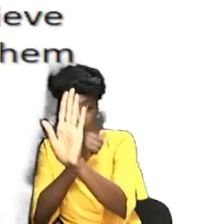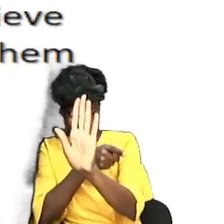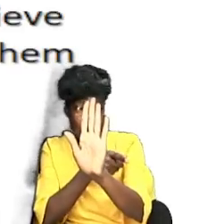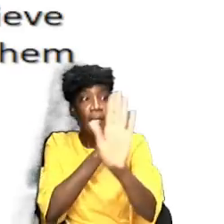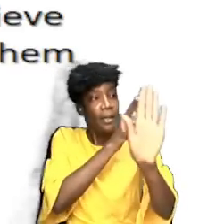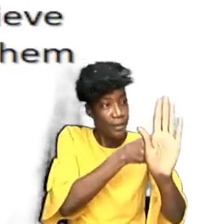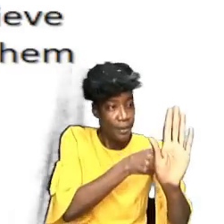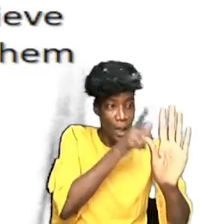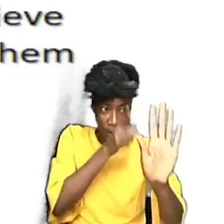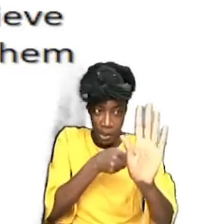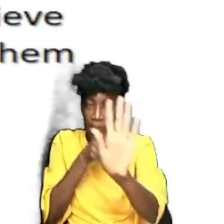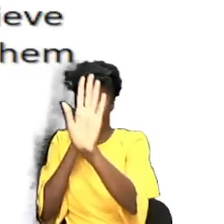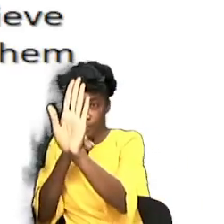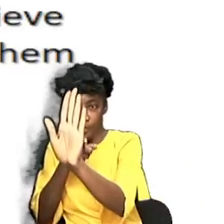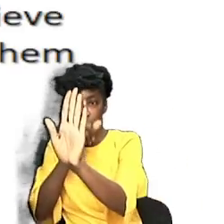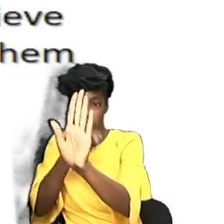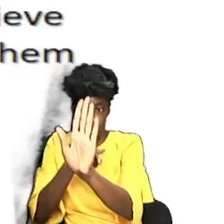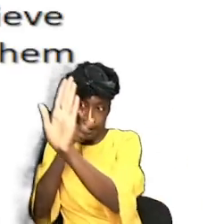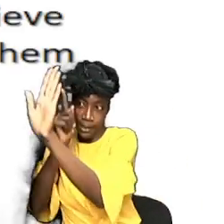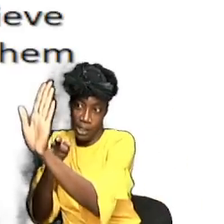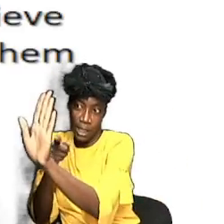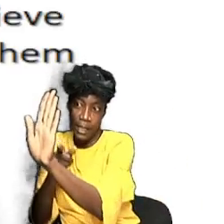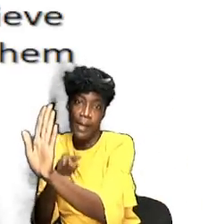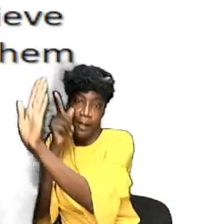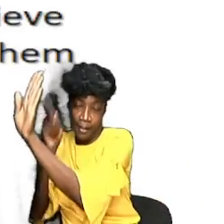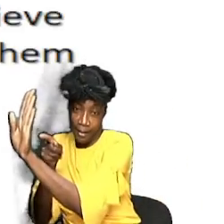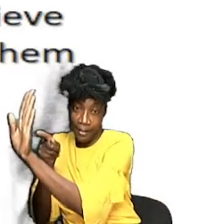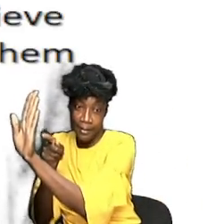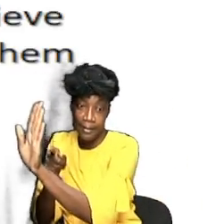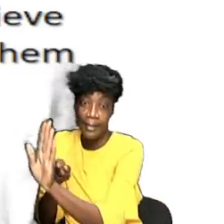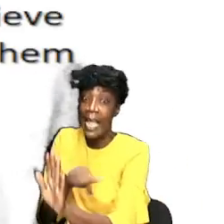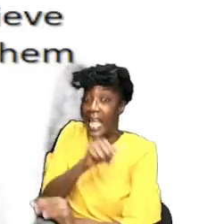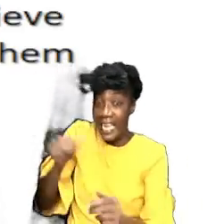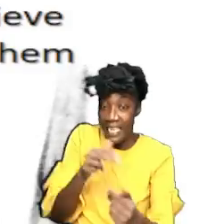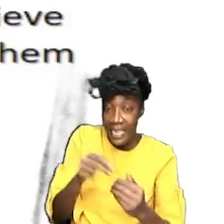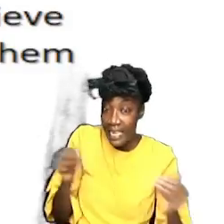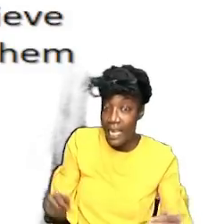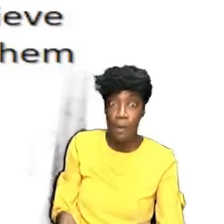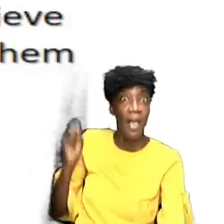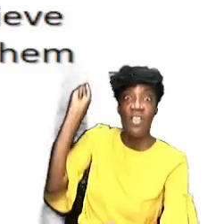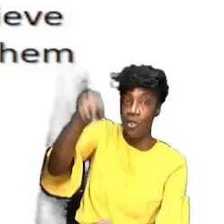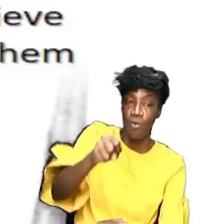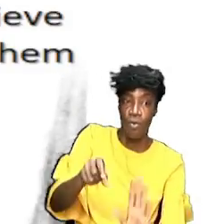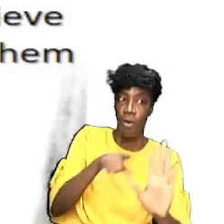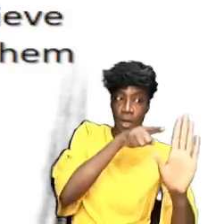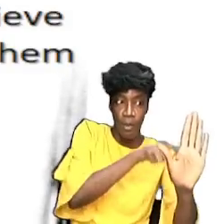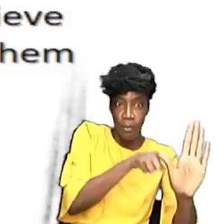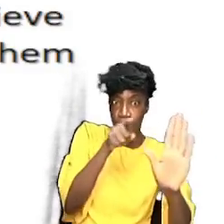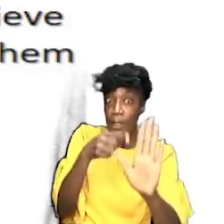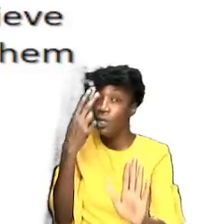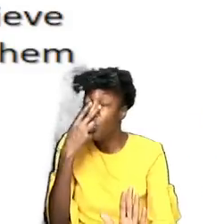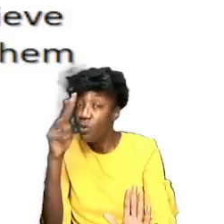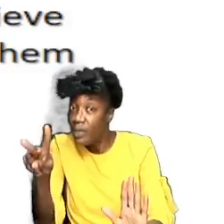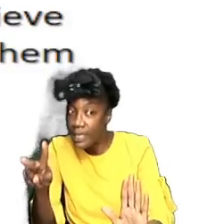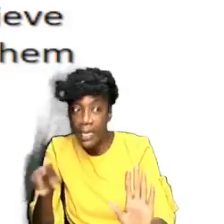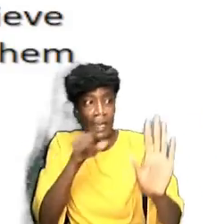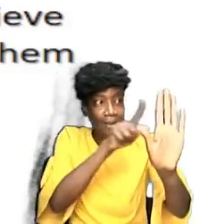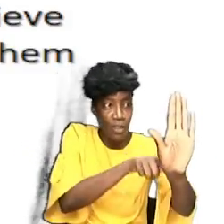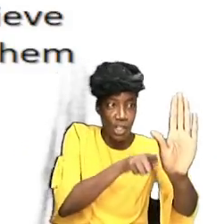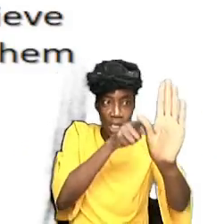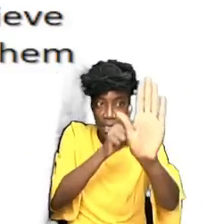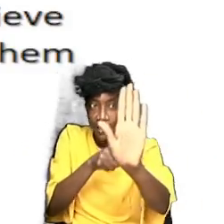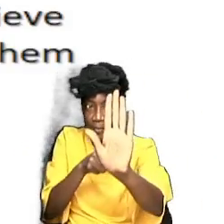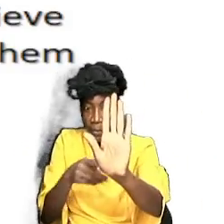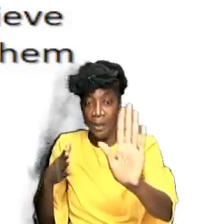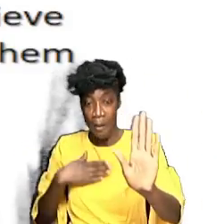been diffused. Because guess what? All you would have seen is the shields going across. So my shield beside